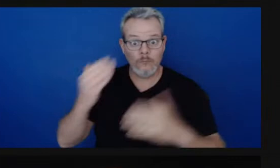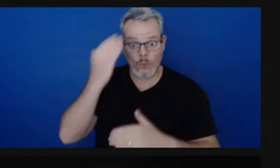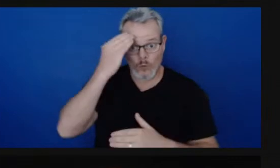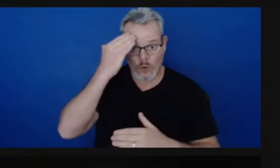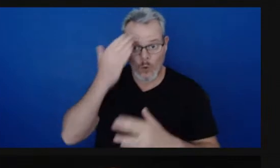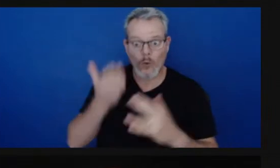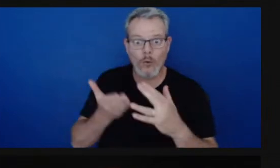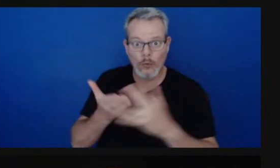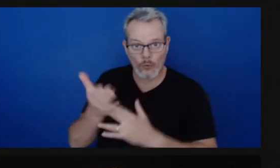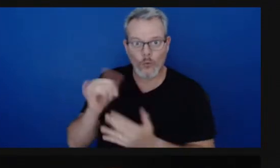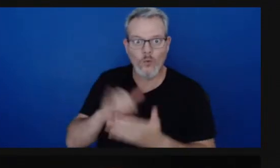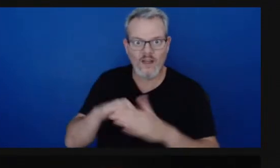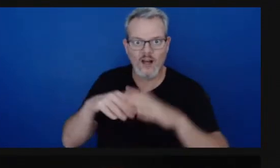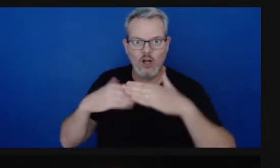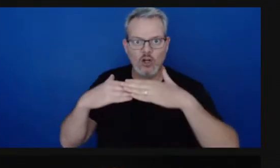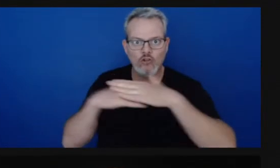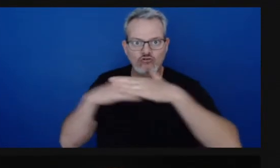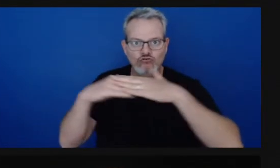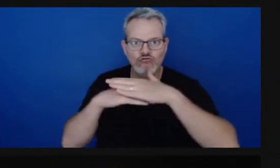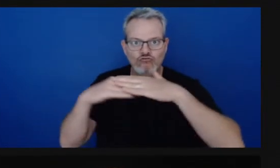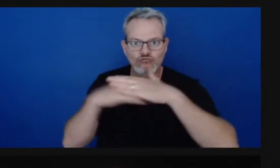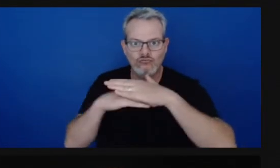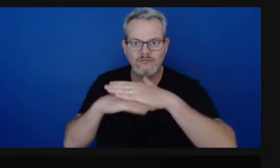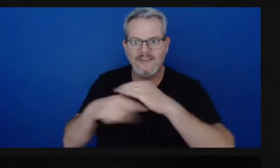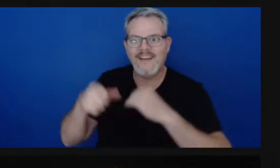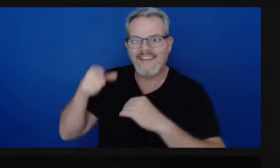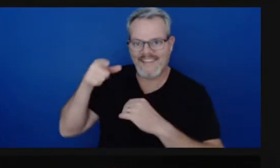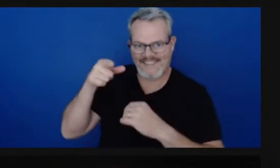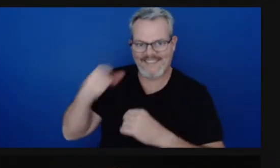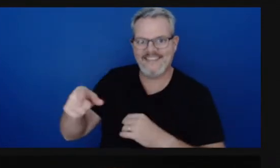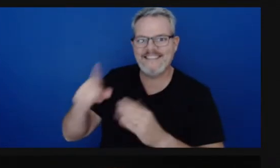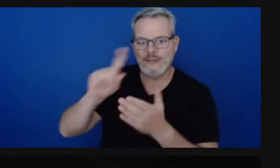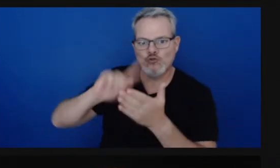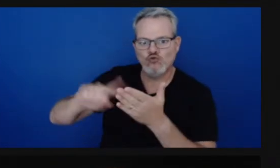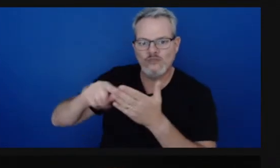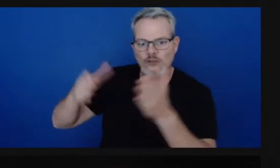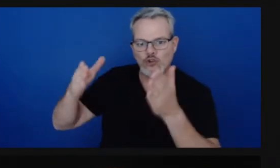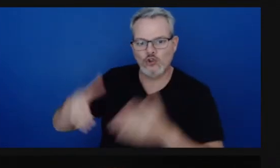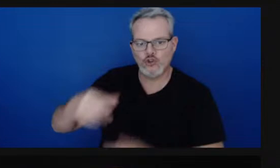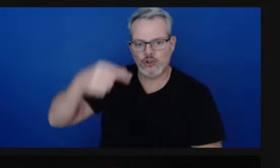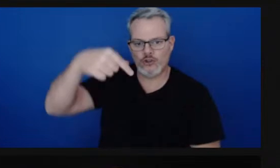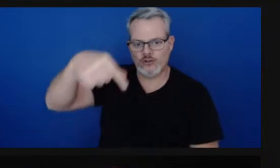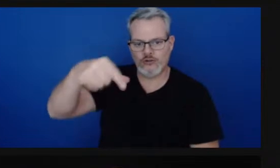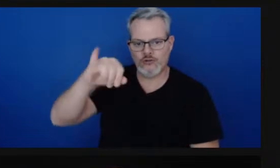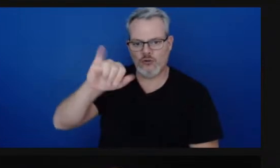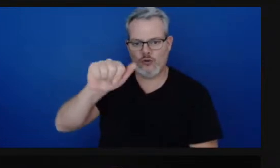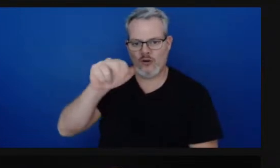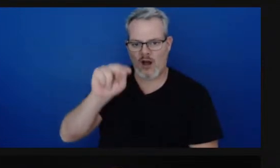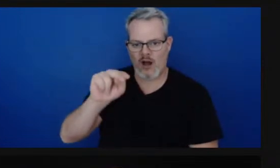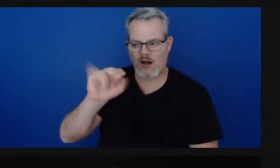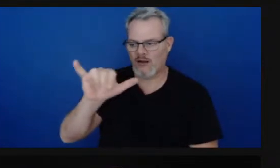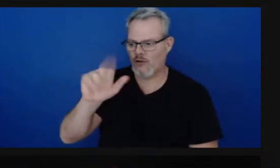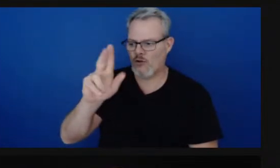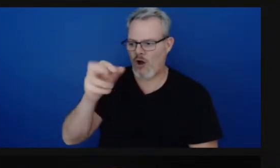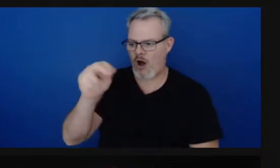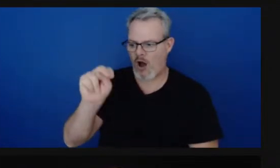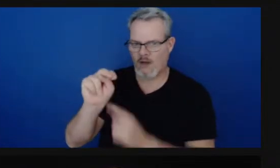this is Chen Yan, the postdoc researcher whose idea this is, an important idea.